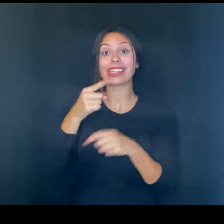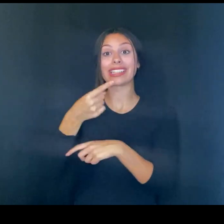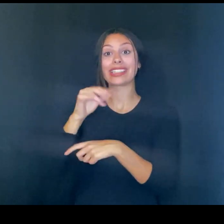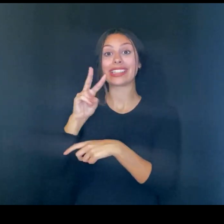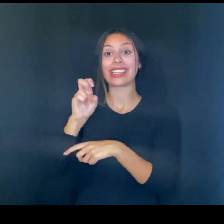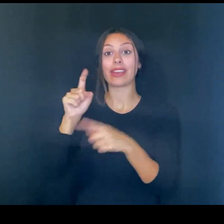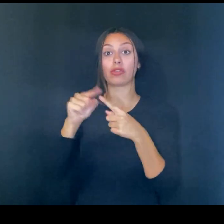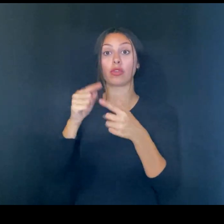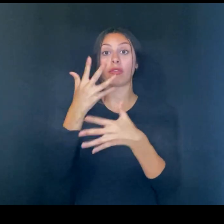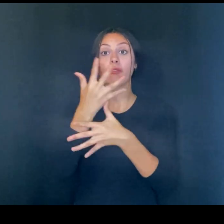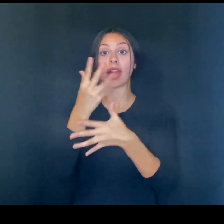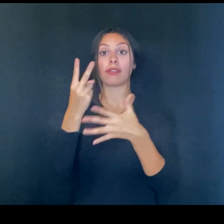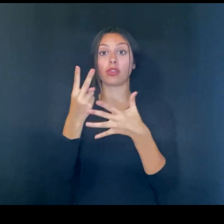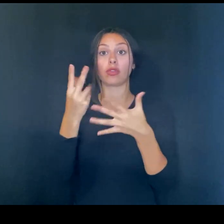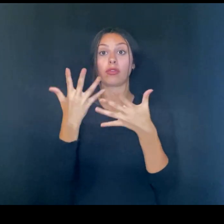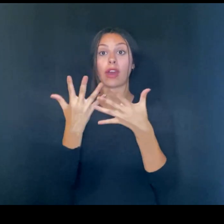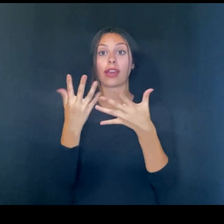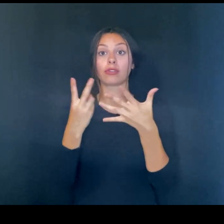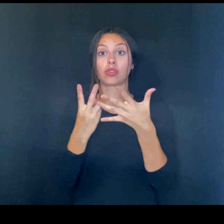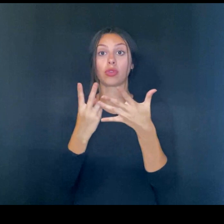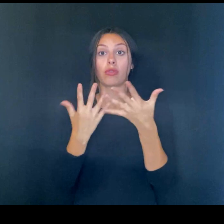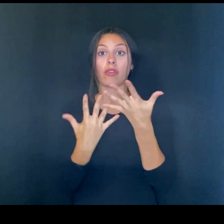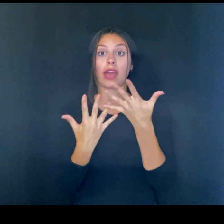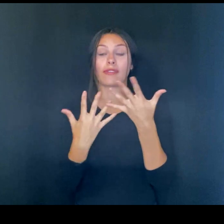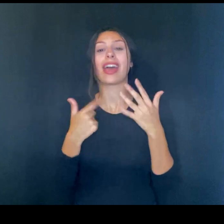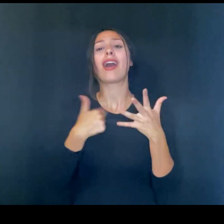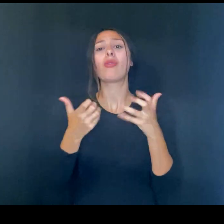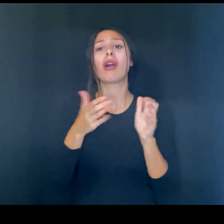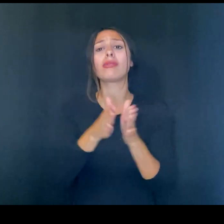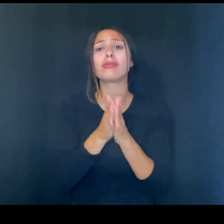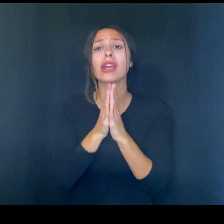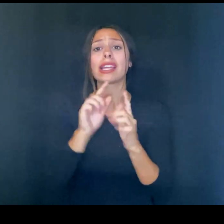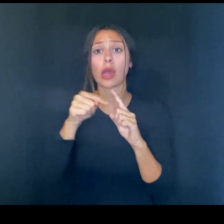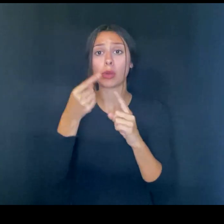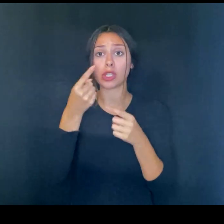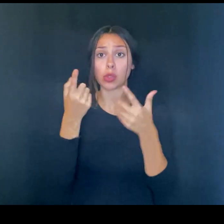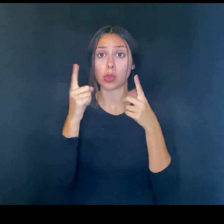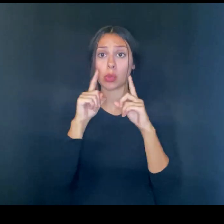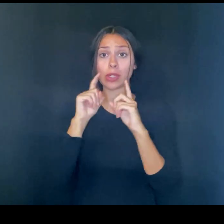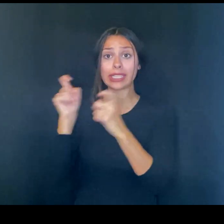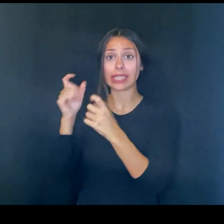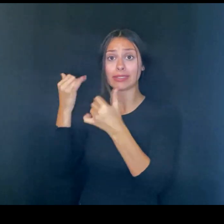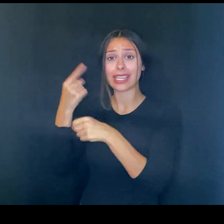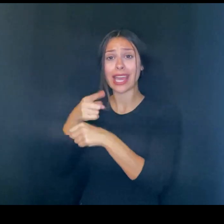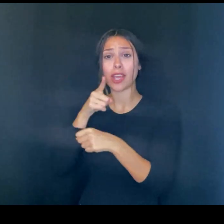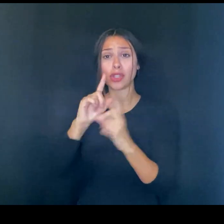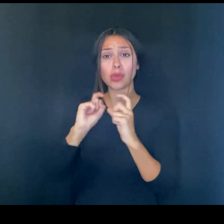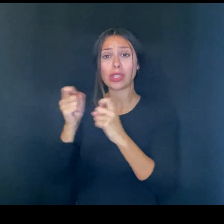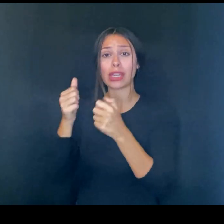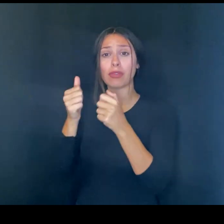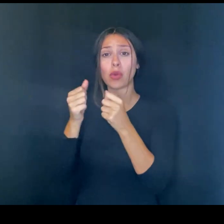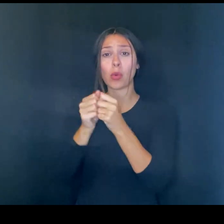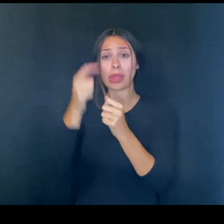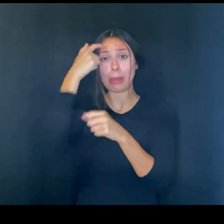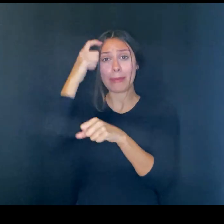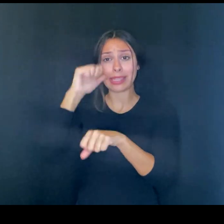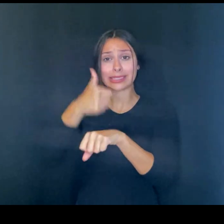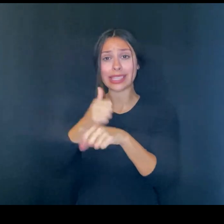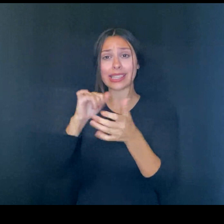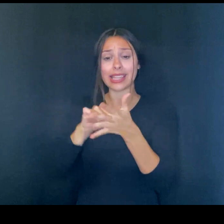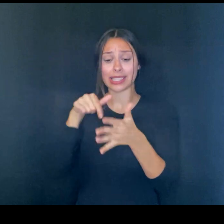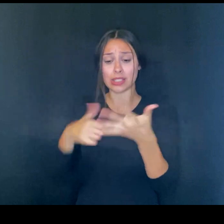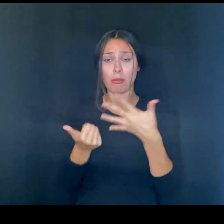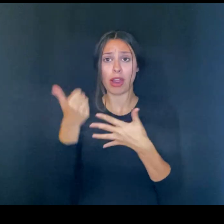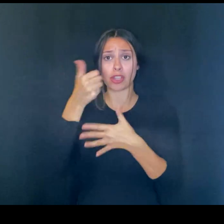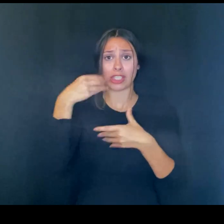GIVE to 52525. I want to pray that as you give today, you give with a mindset that this is a priority in